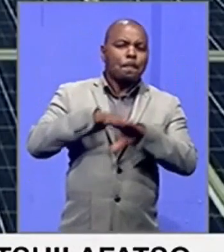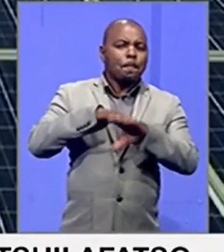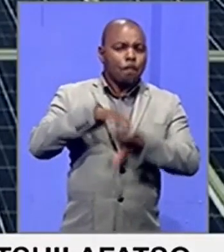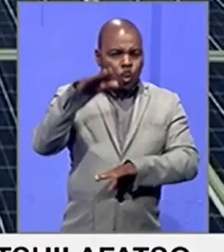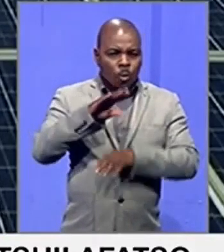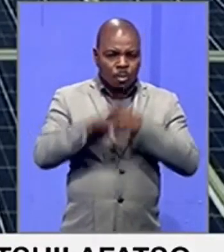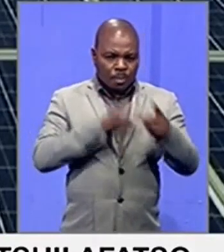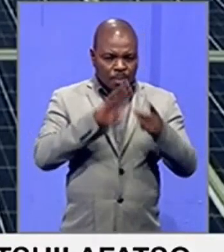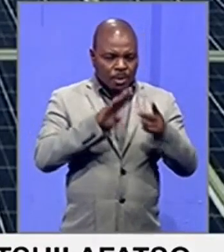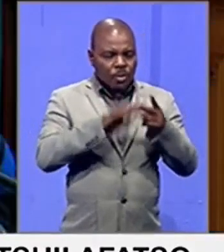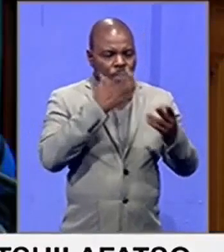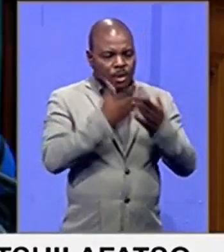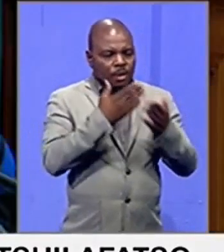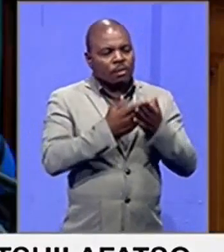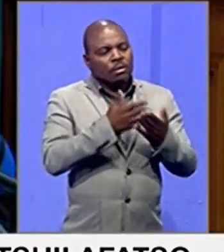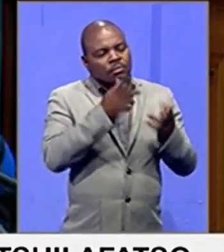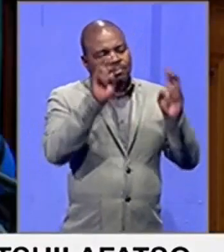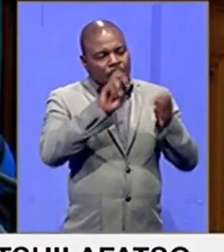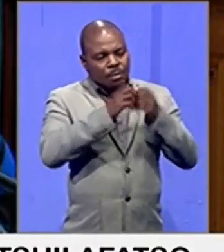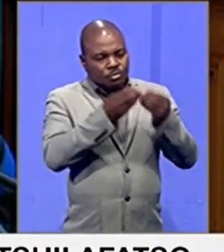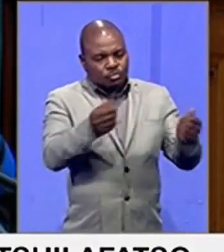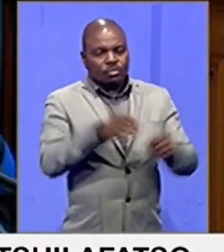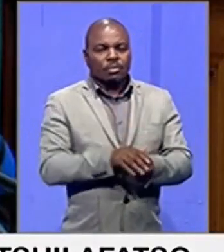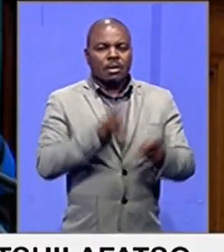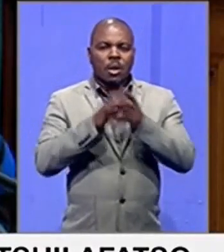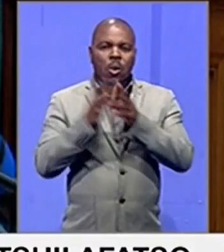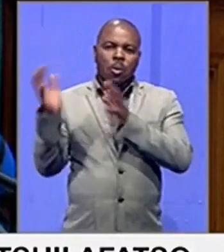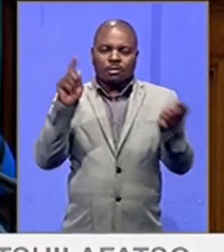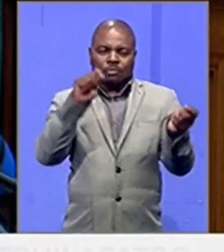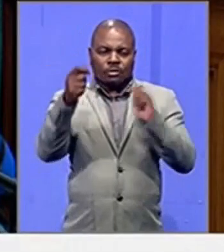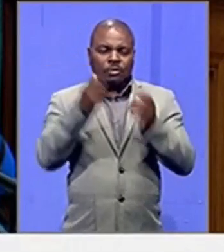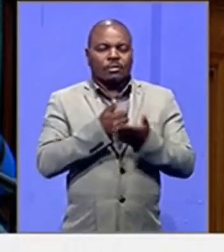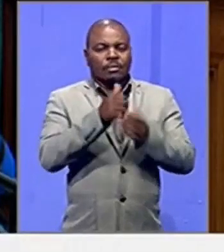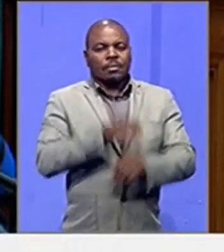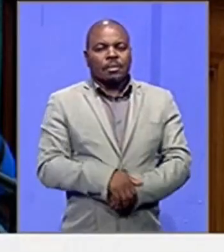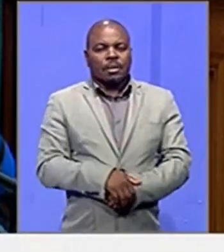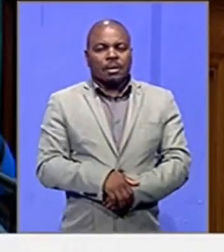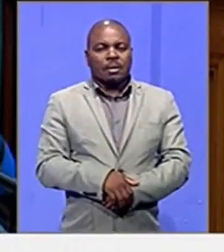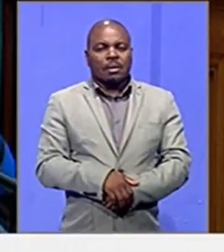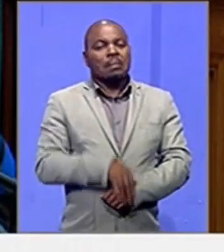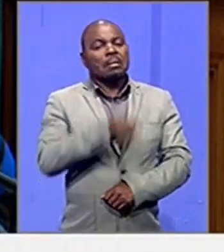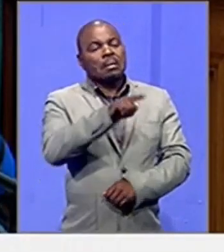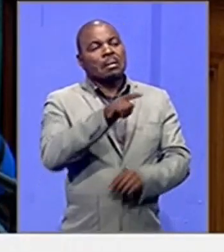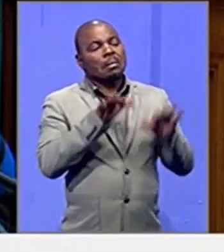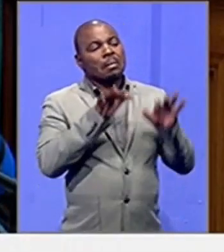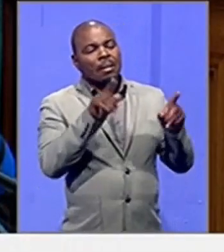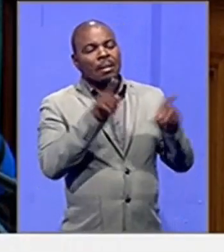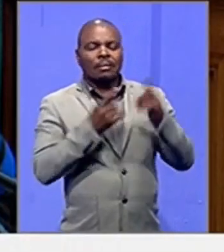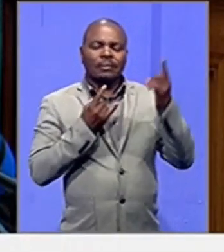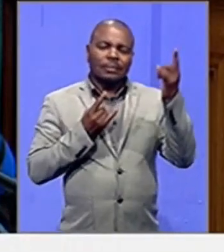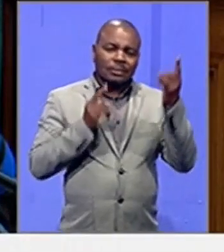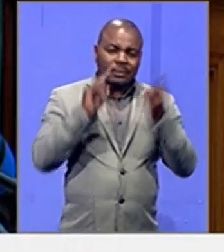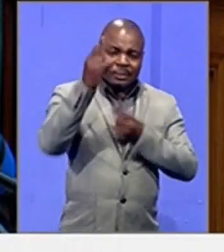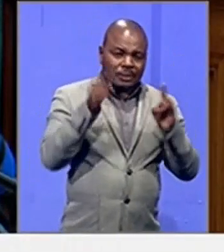ho fetoha ha climate. More than half of the world's population lives in cities, and cities account for